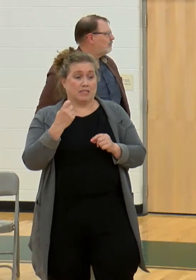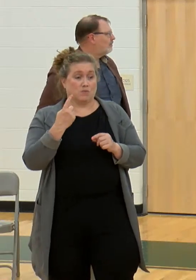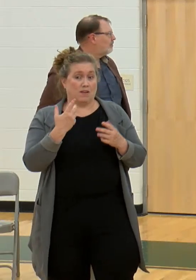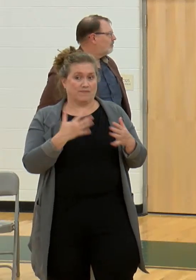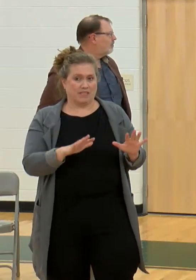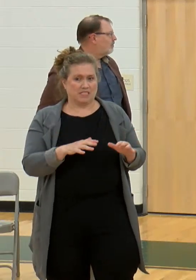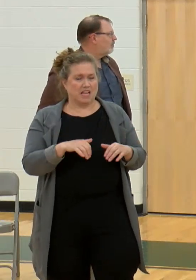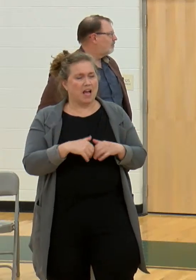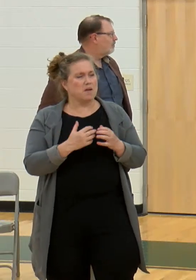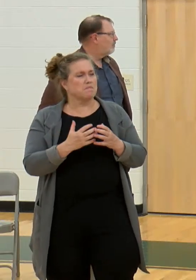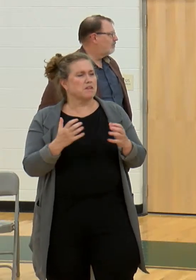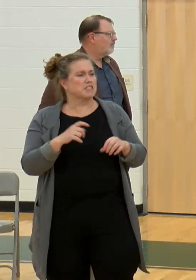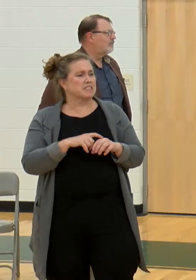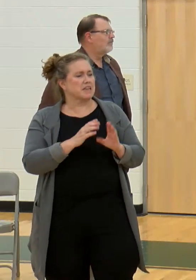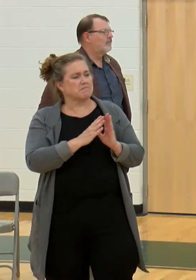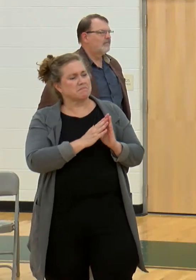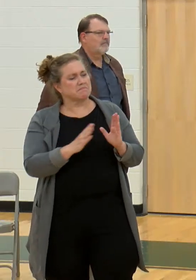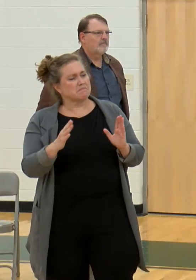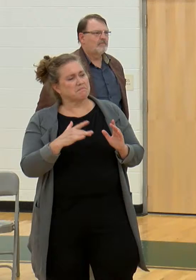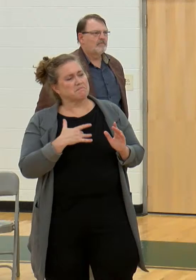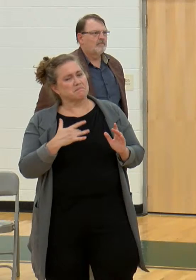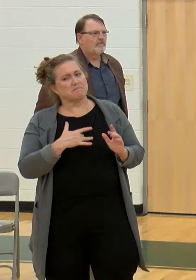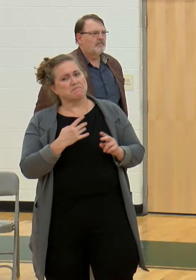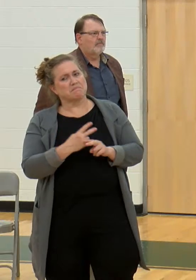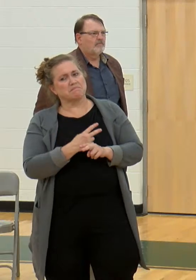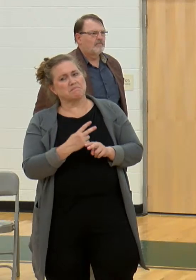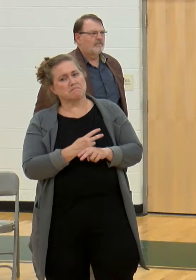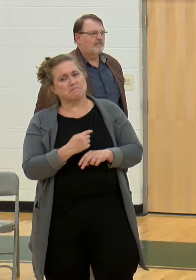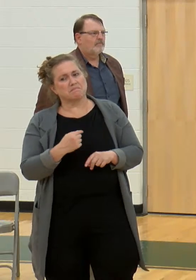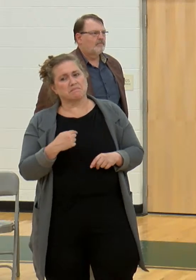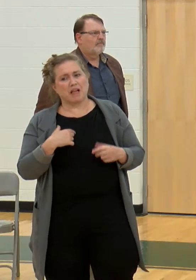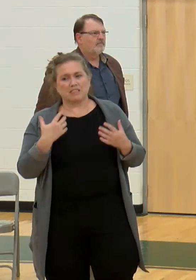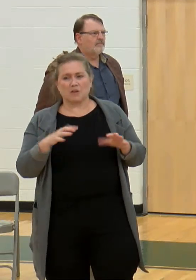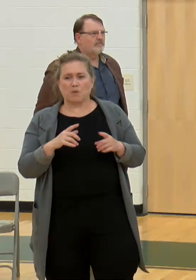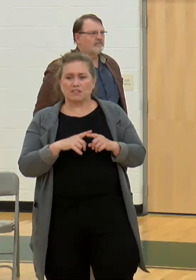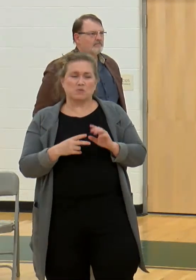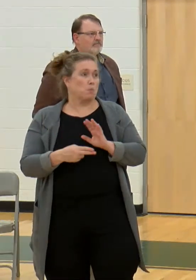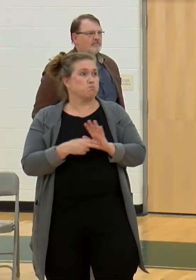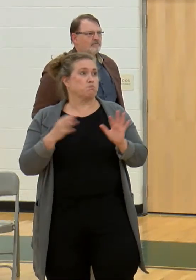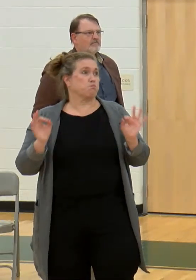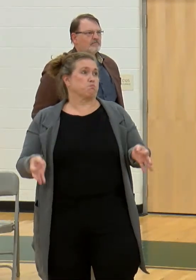months? I'd hate to put a number out there, but a construction